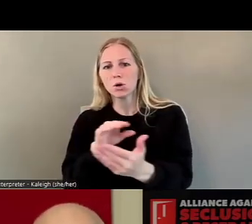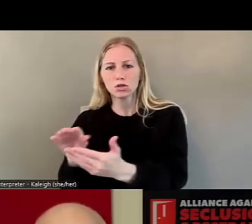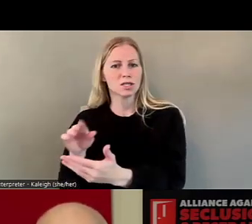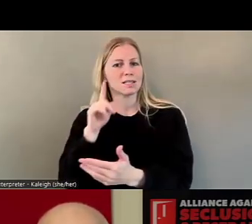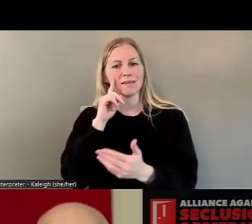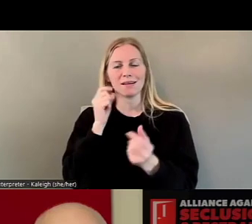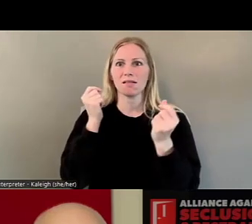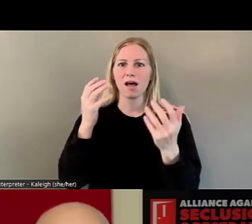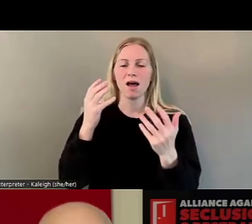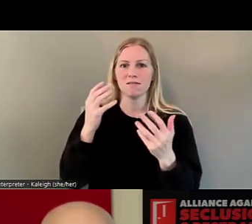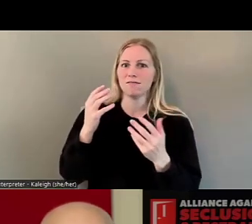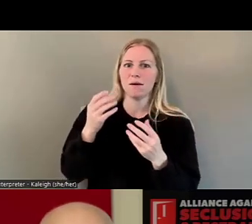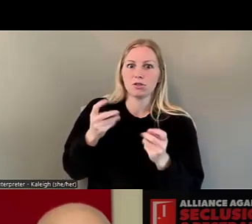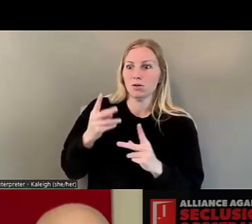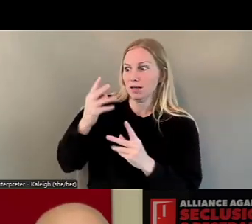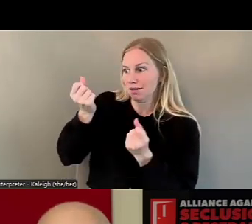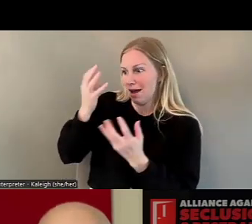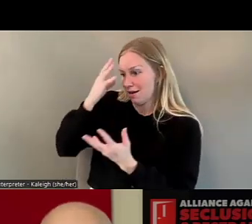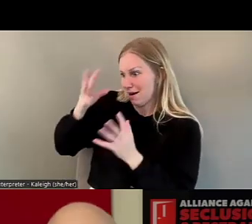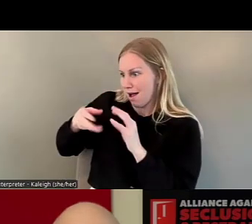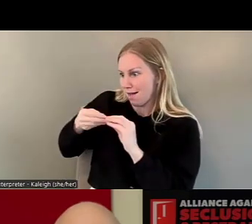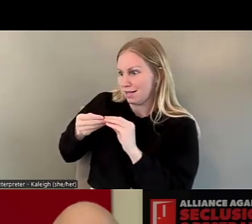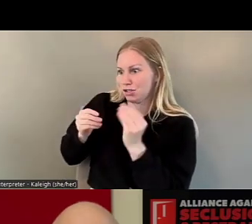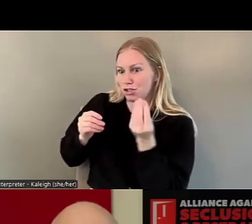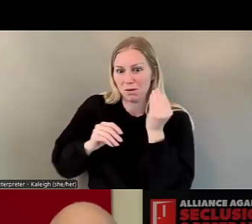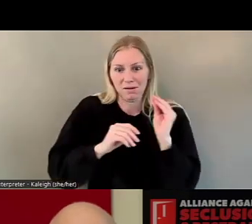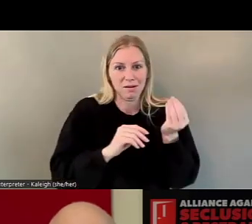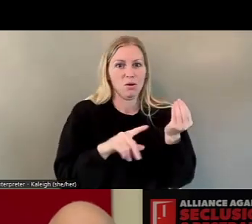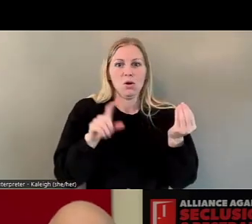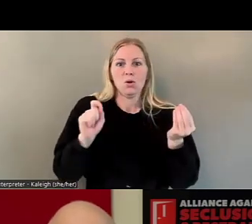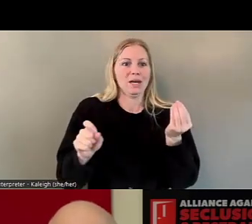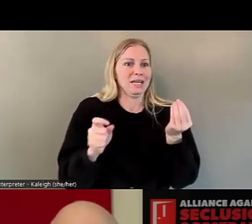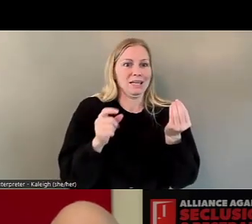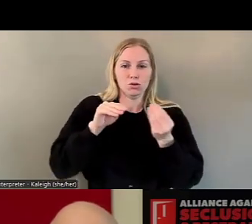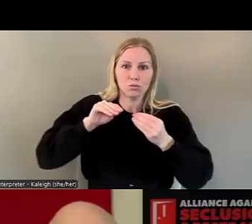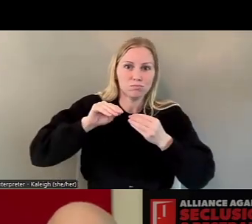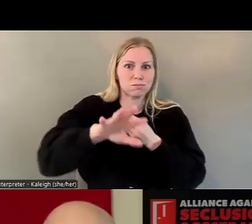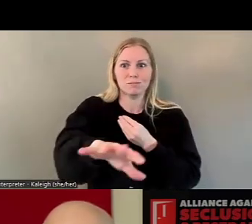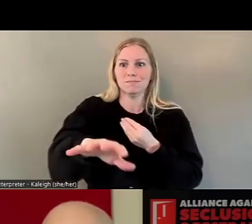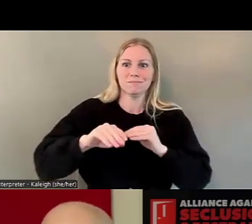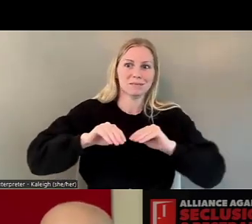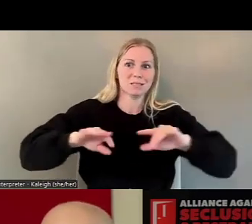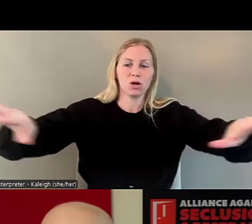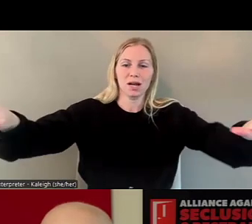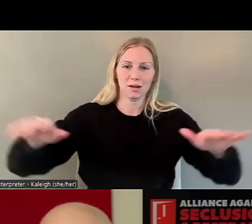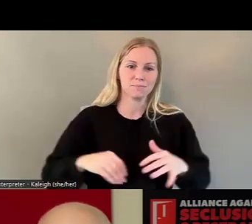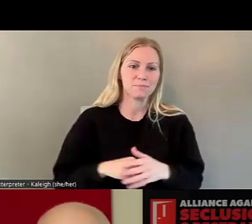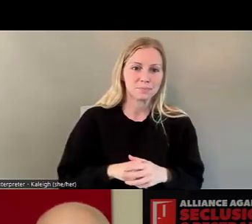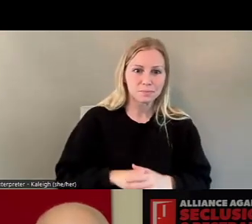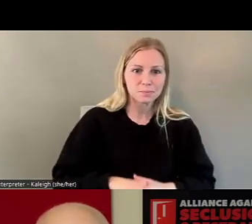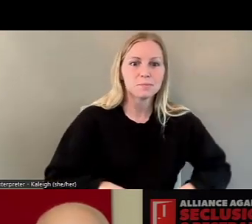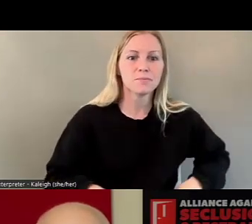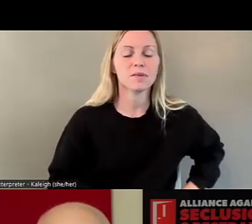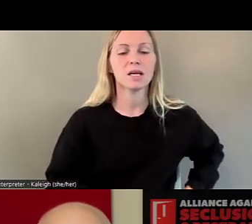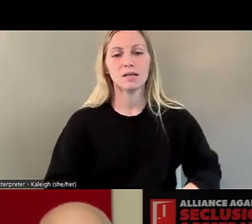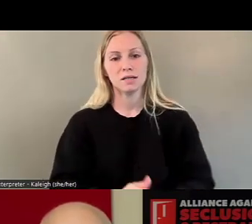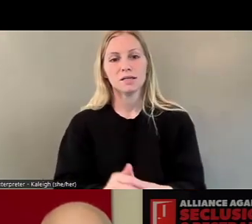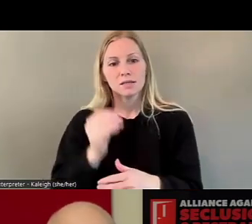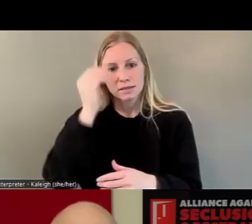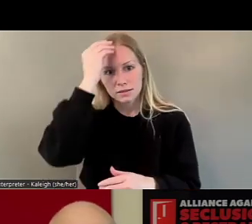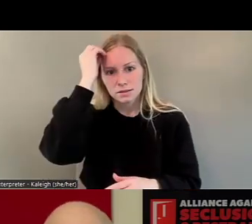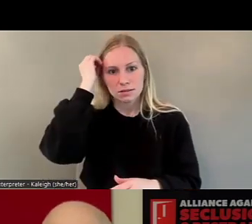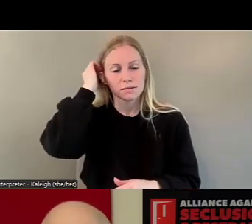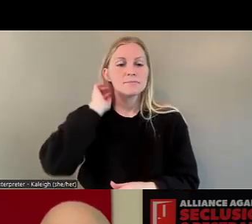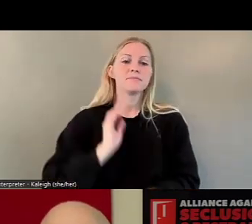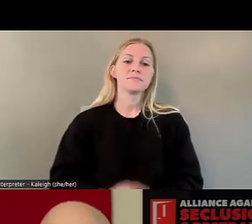let me talk about what some of those things are. Some of those things, shifts that I think that we can make that, again, come with some knowledge. The